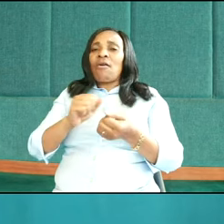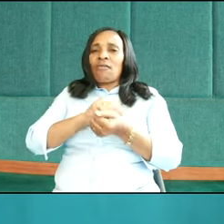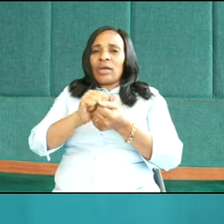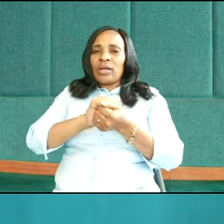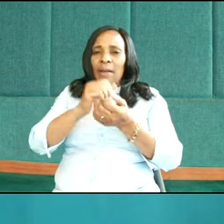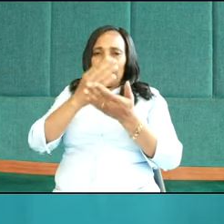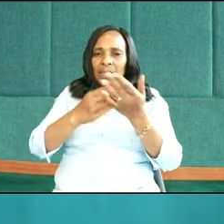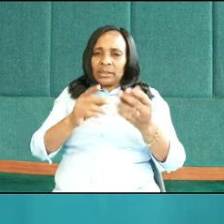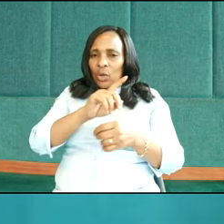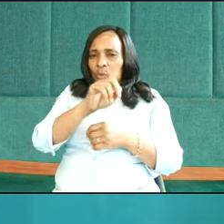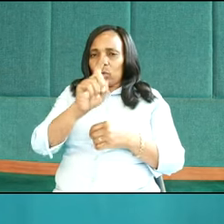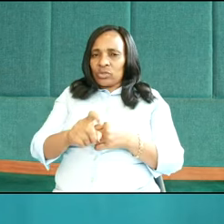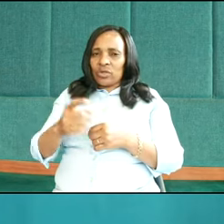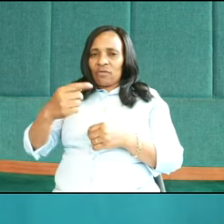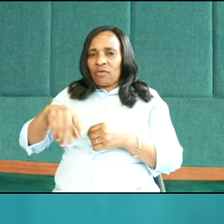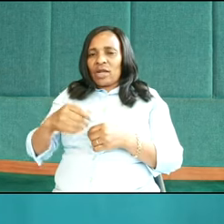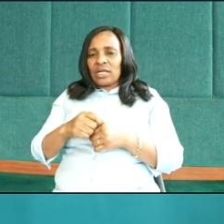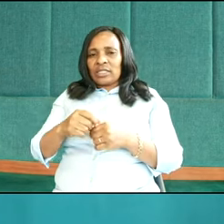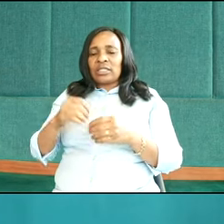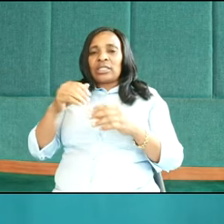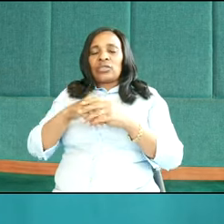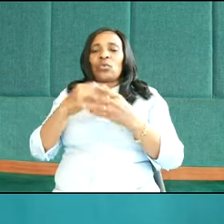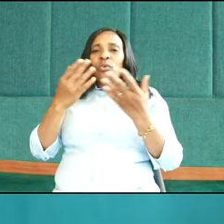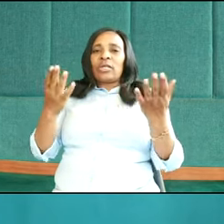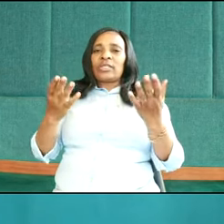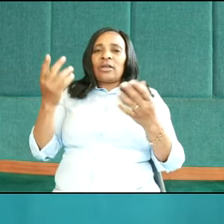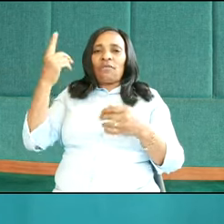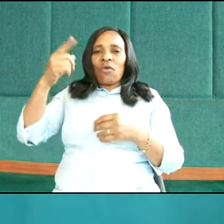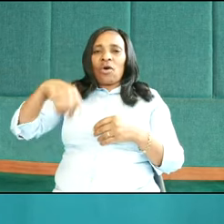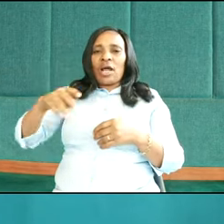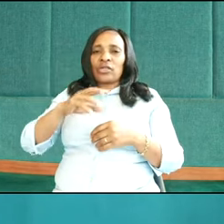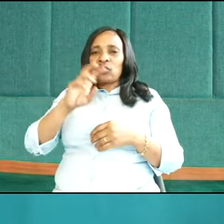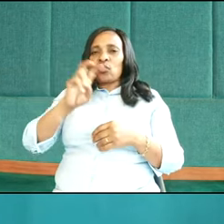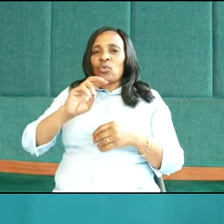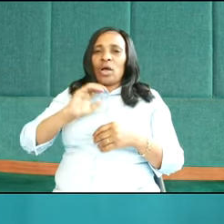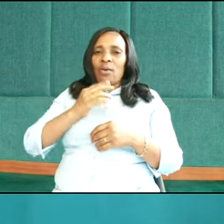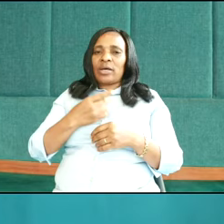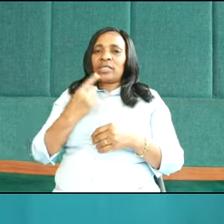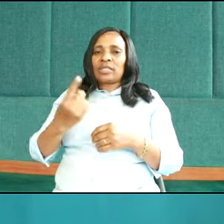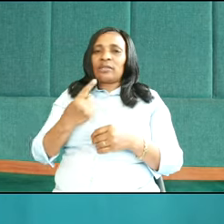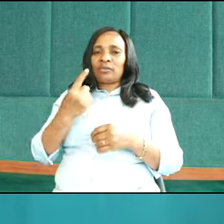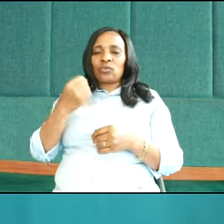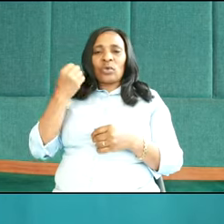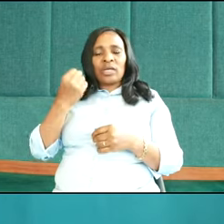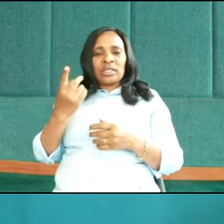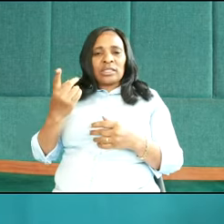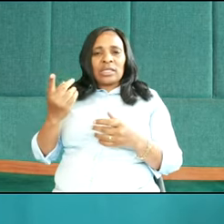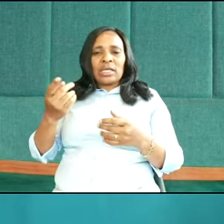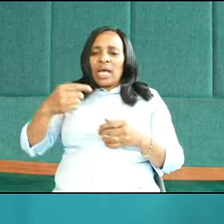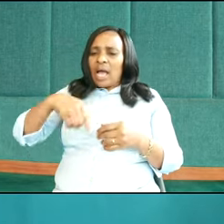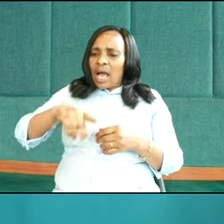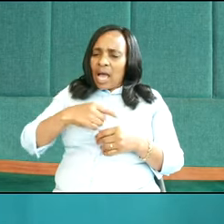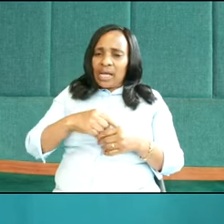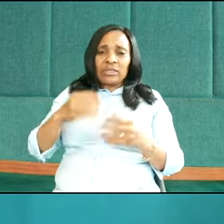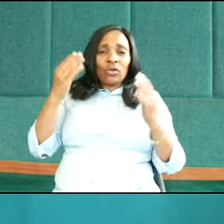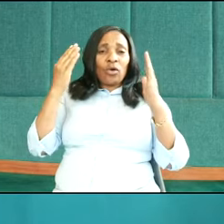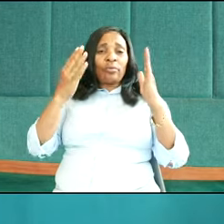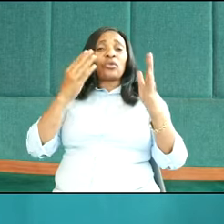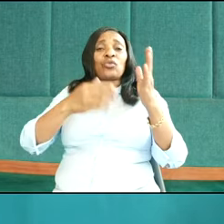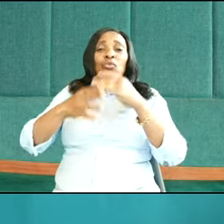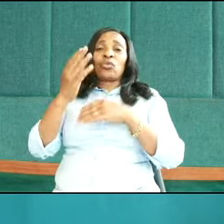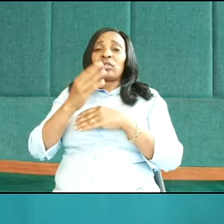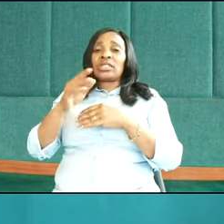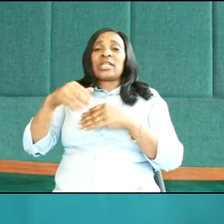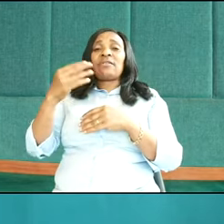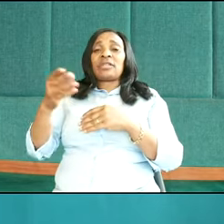a question for us to introspect, you know? For us to look at ourselves and to really understand, are we committed to God? Even in